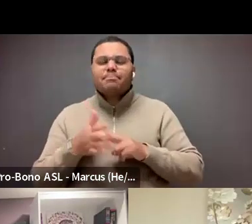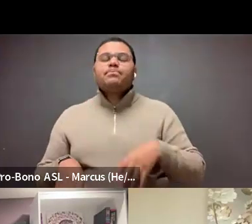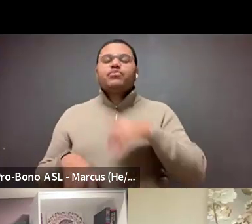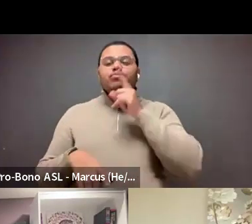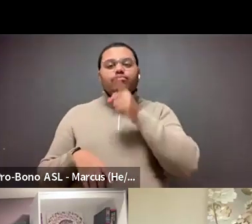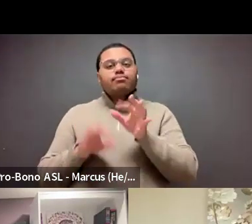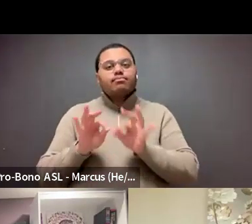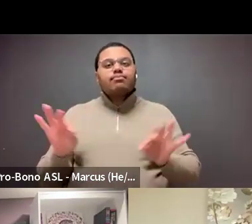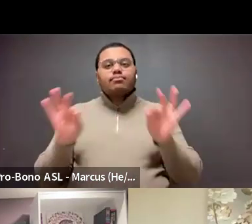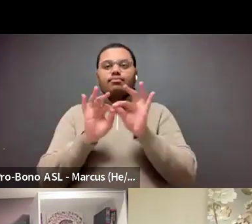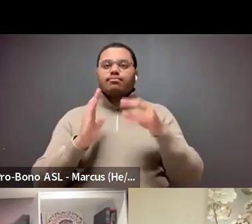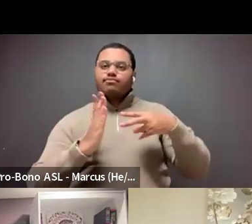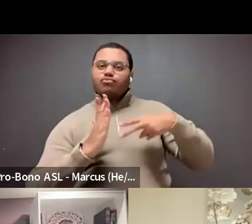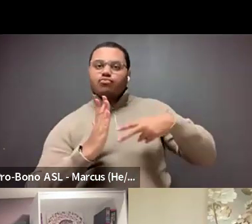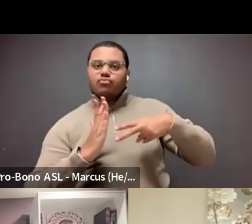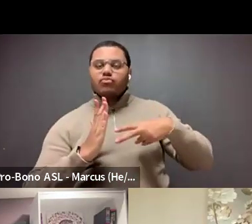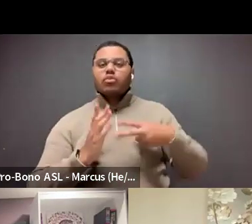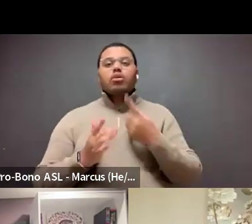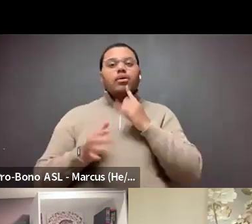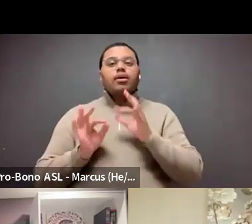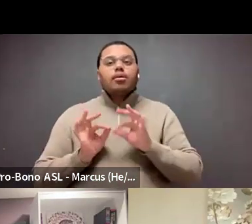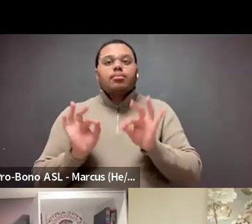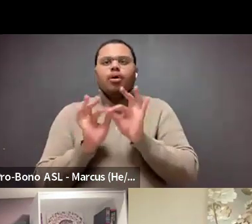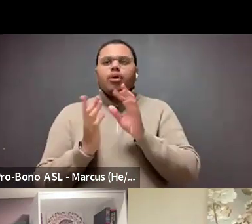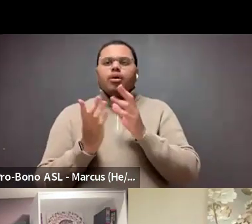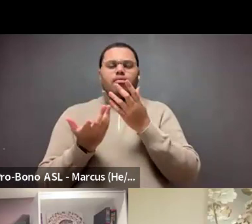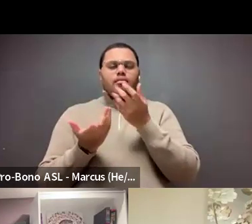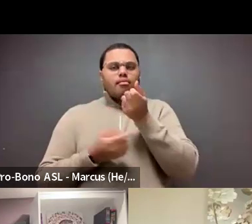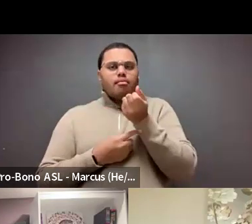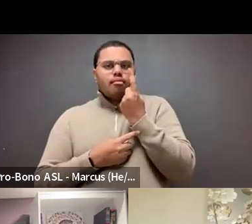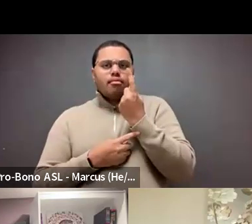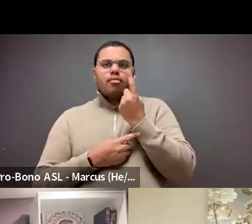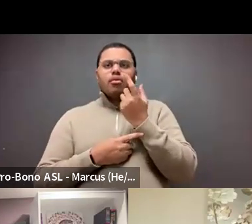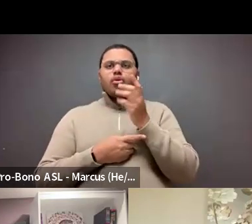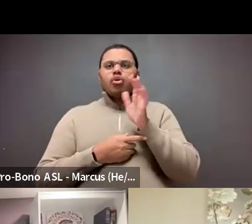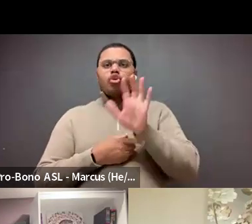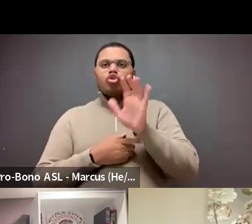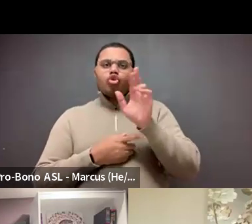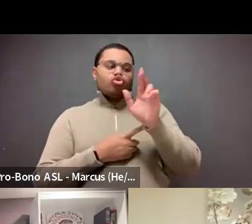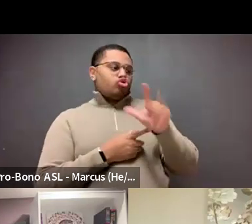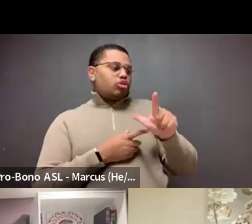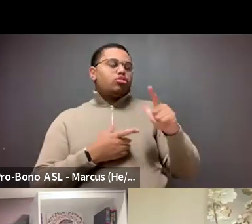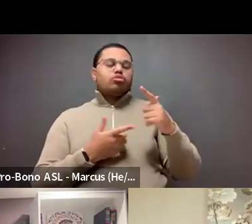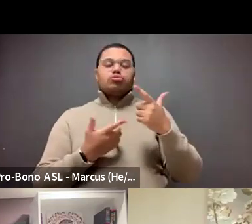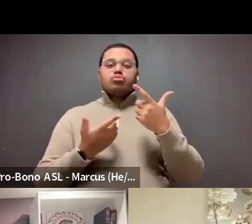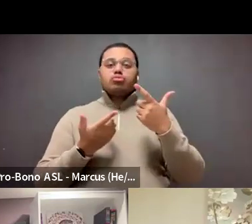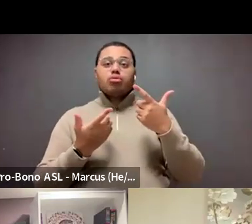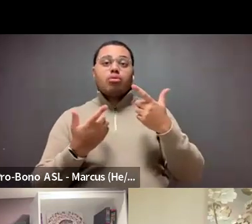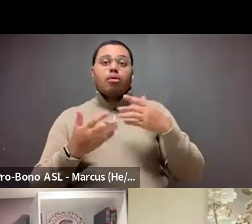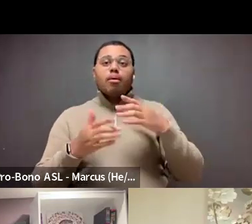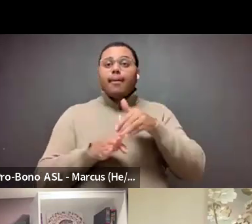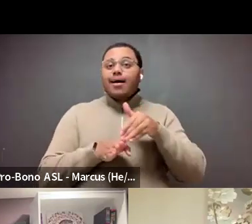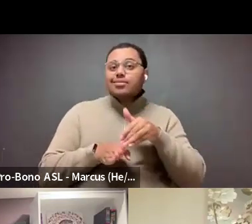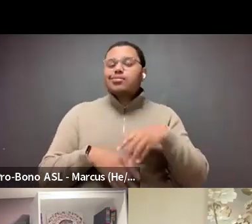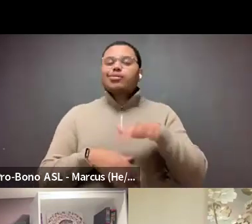critical to read. I think it's really critical to understand your racial biases, your privilege, your